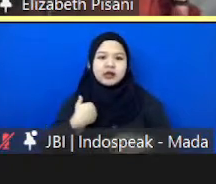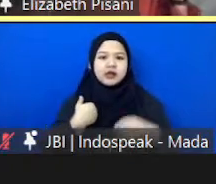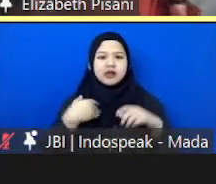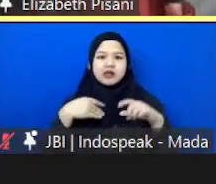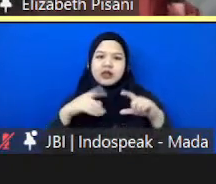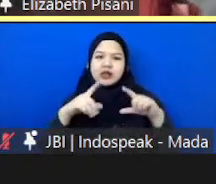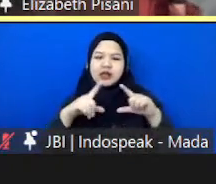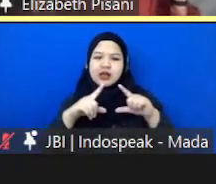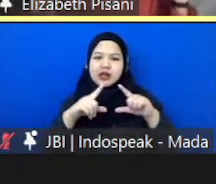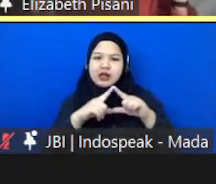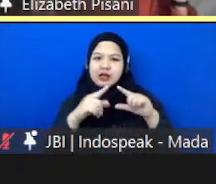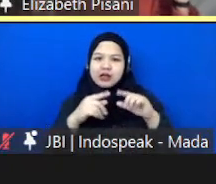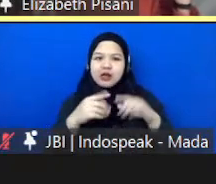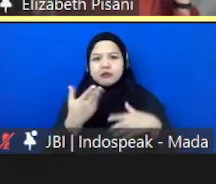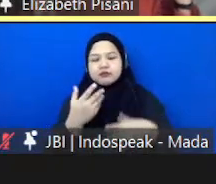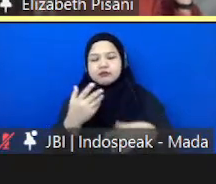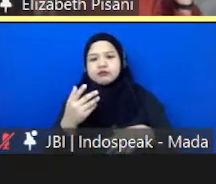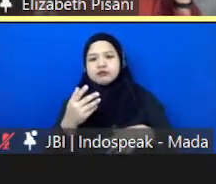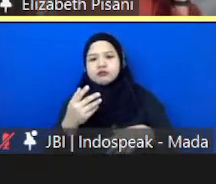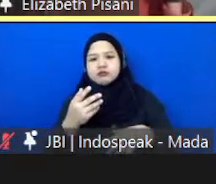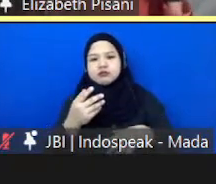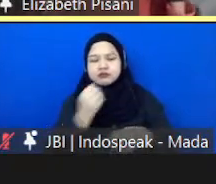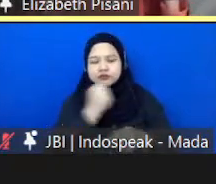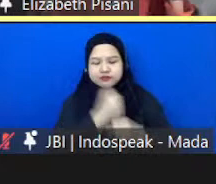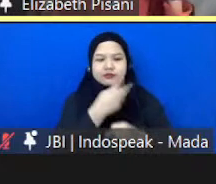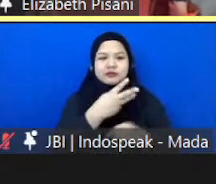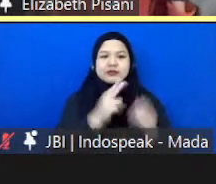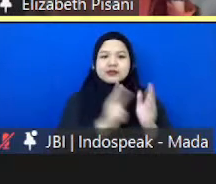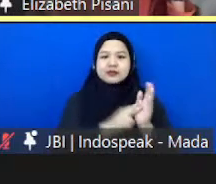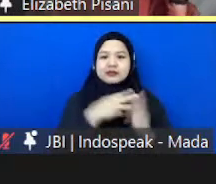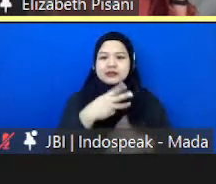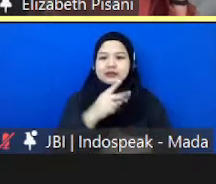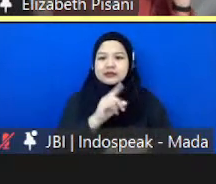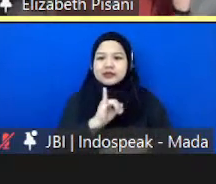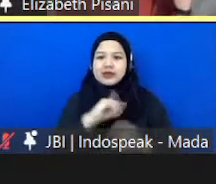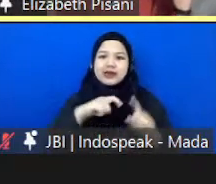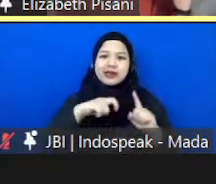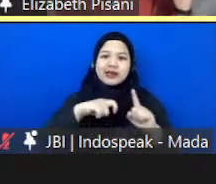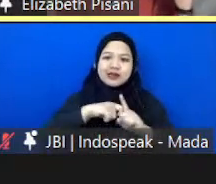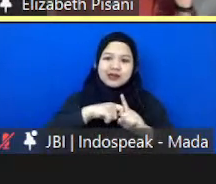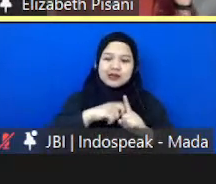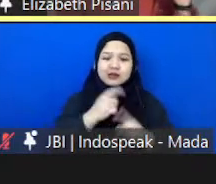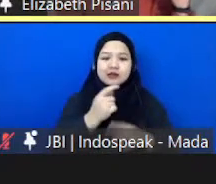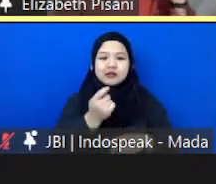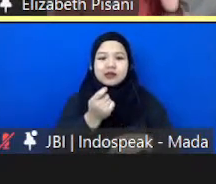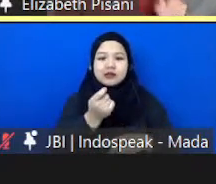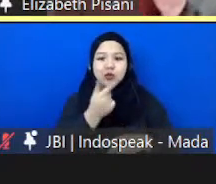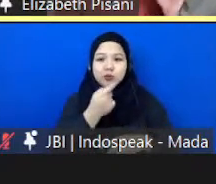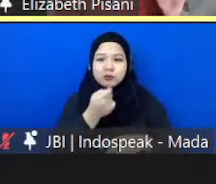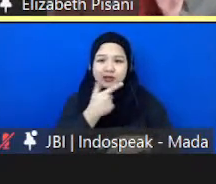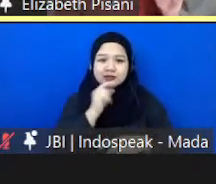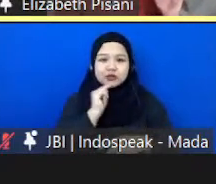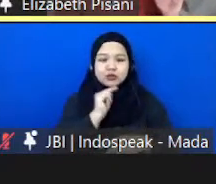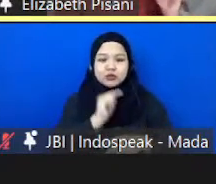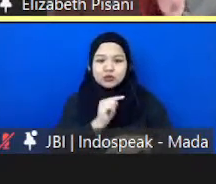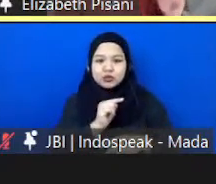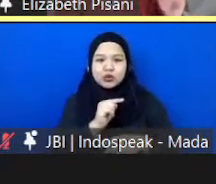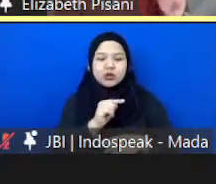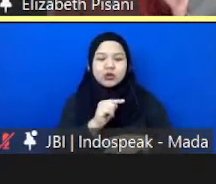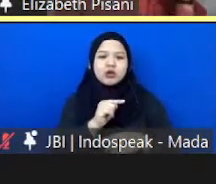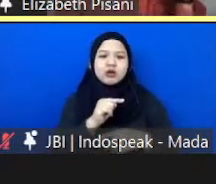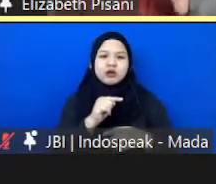generics, so non-branded generics, which are branded only with their molecule name. And that was very